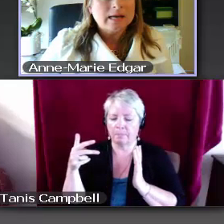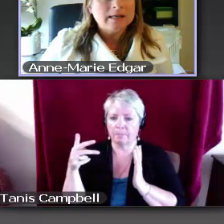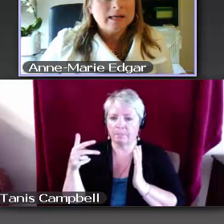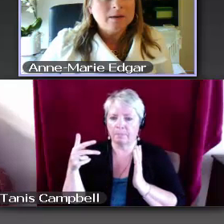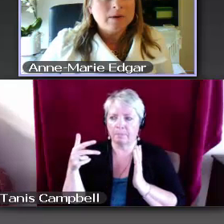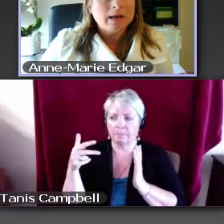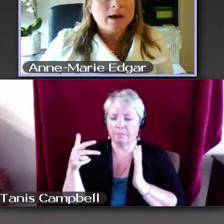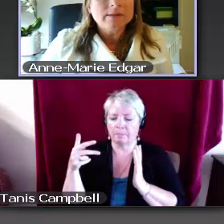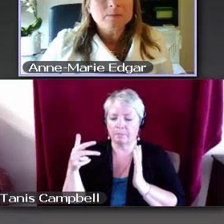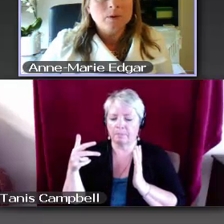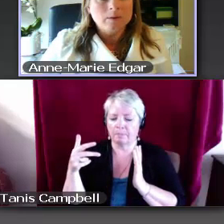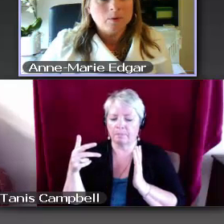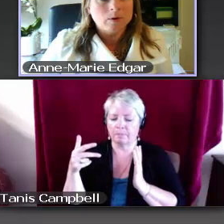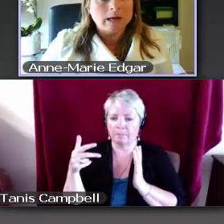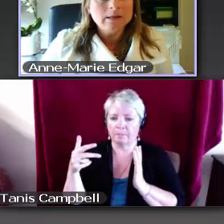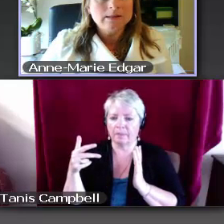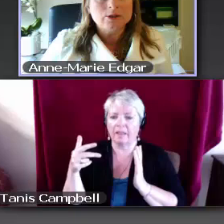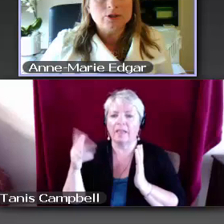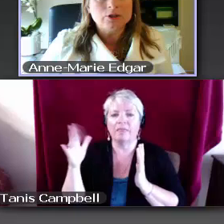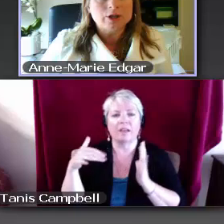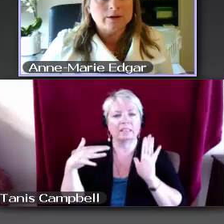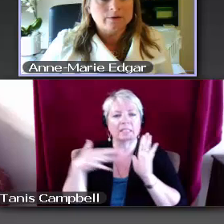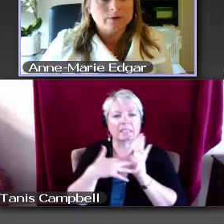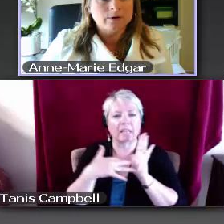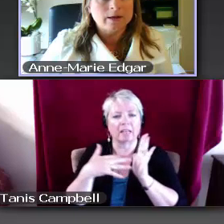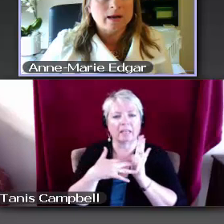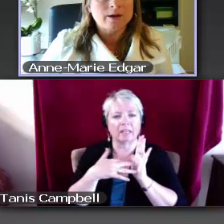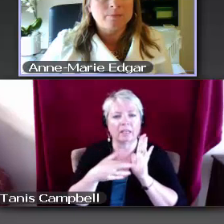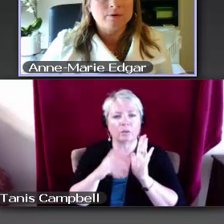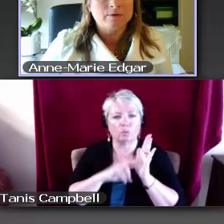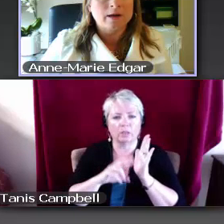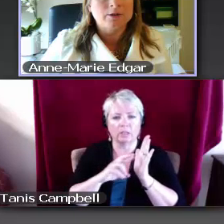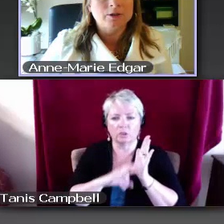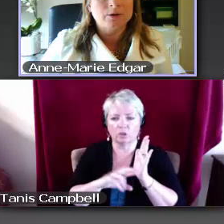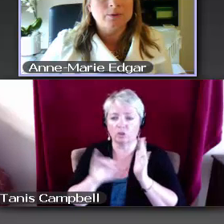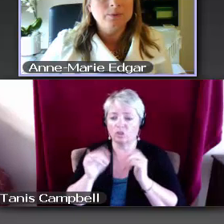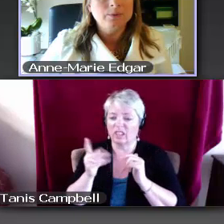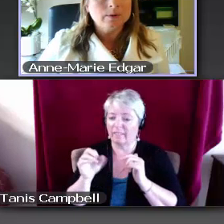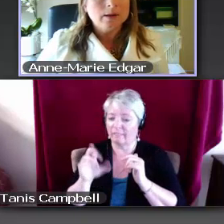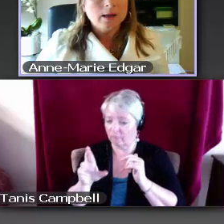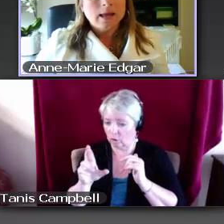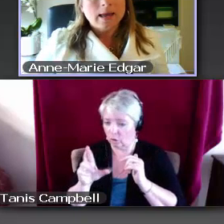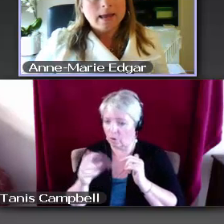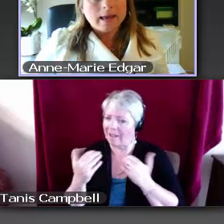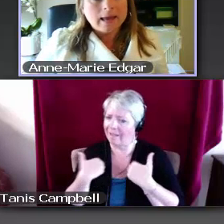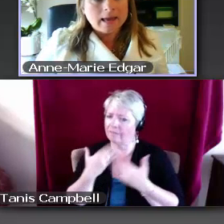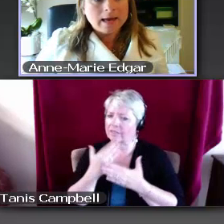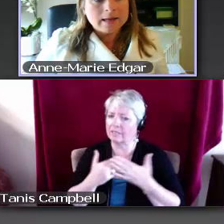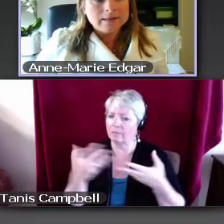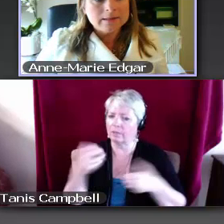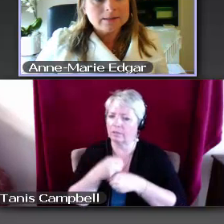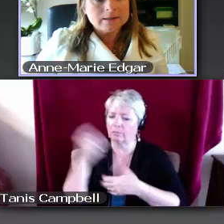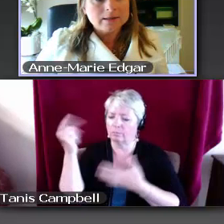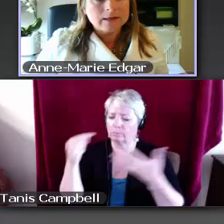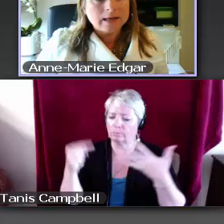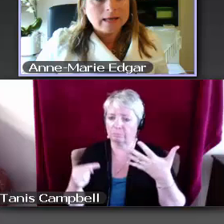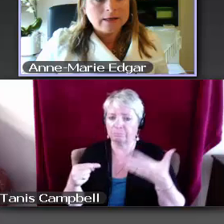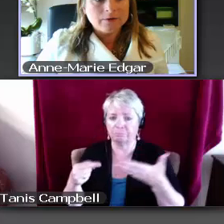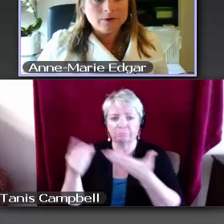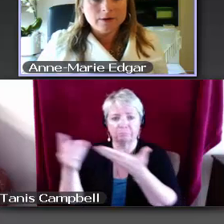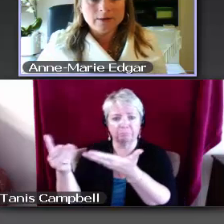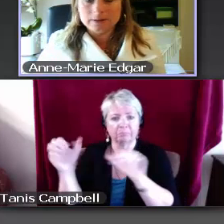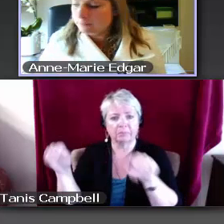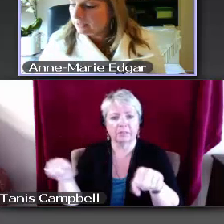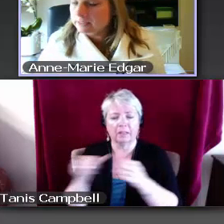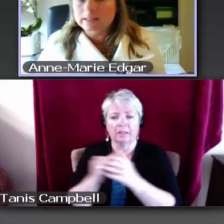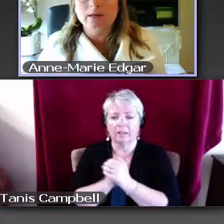The study, we have some bullet points, Jennifer, that I could provide to you. And Kayleen,